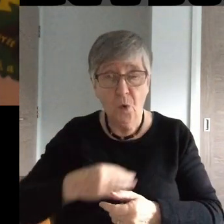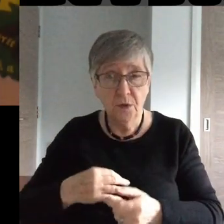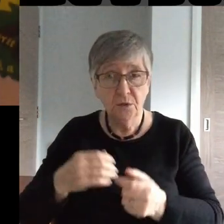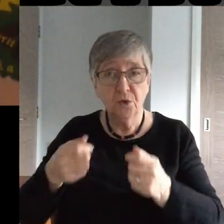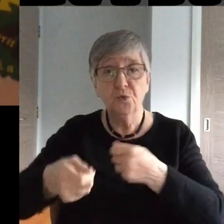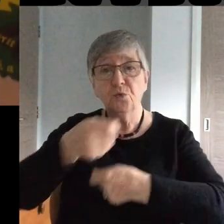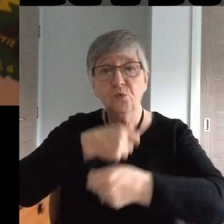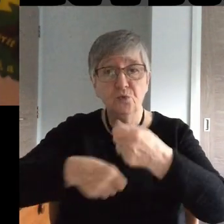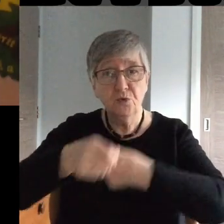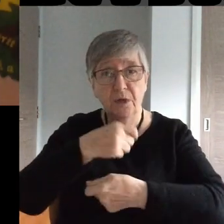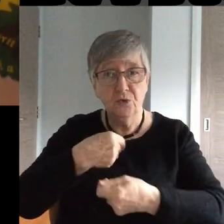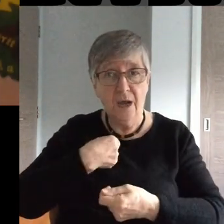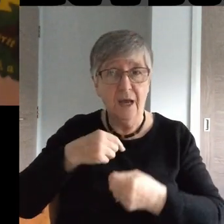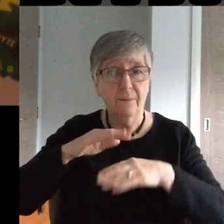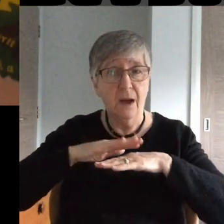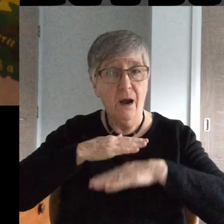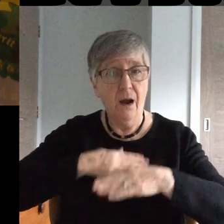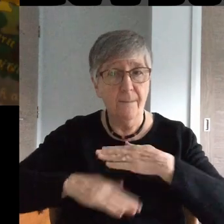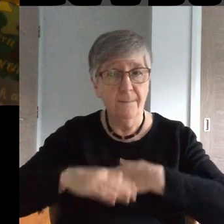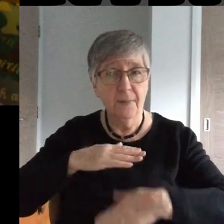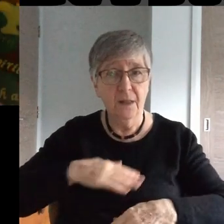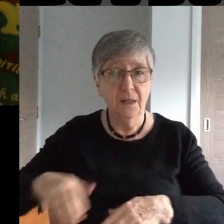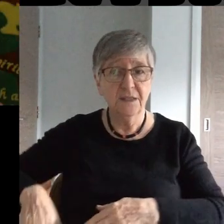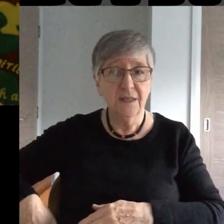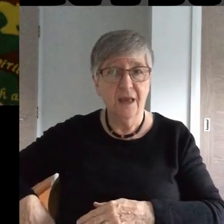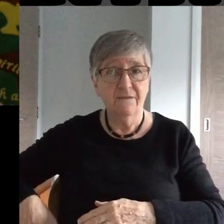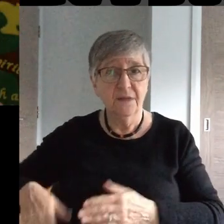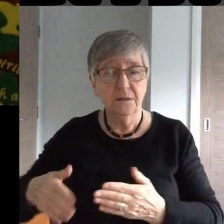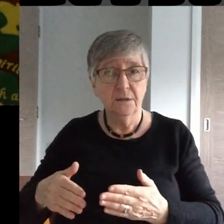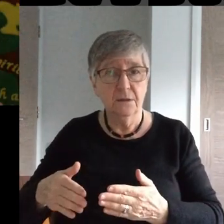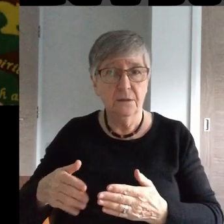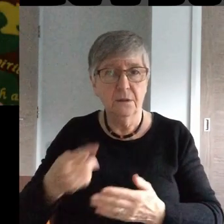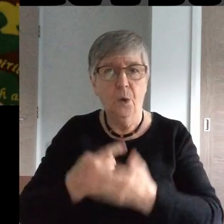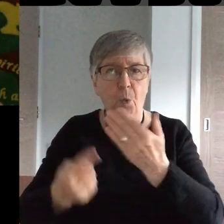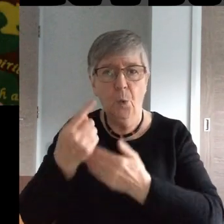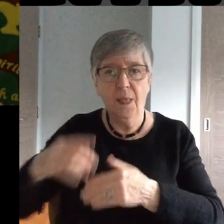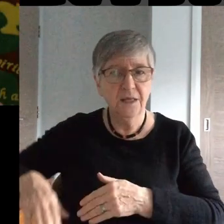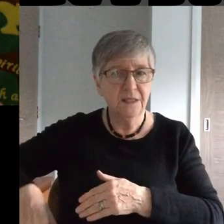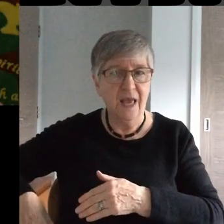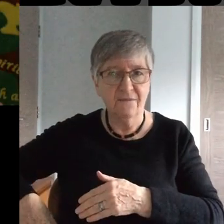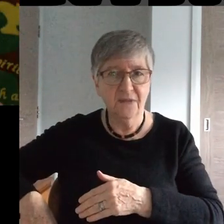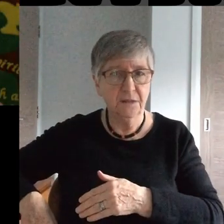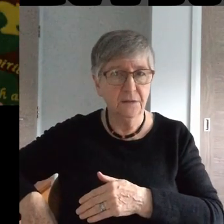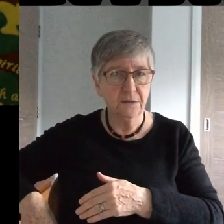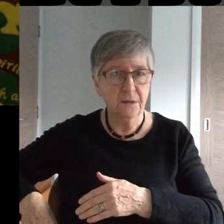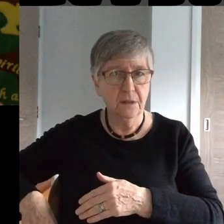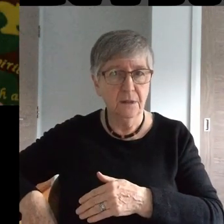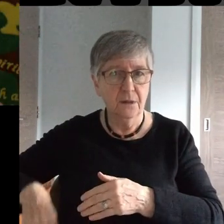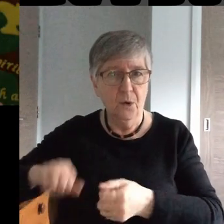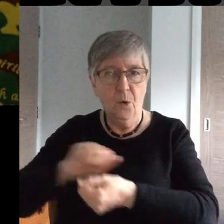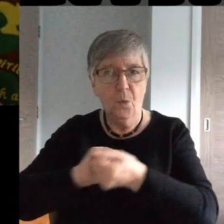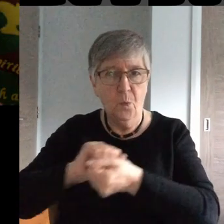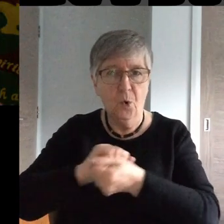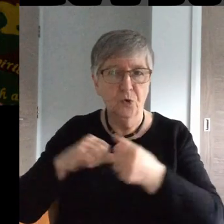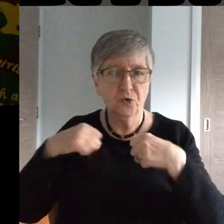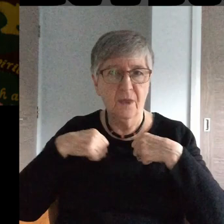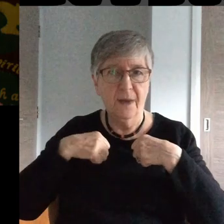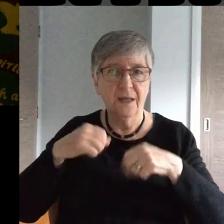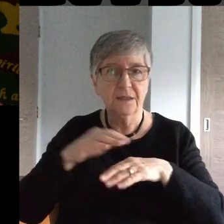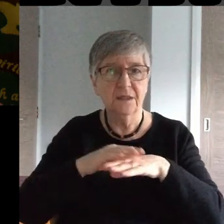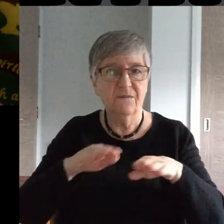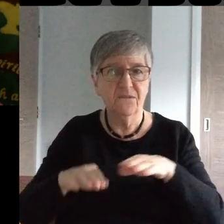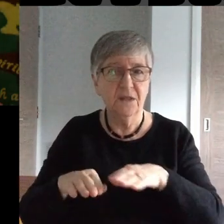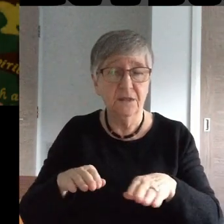take the place of the lowest servant. Only the lowest servants wash their master's feet. Here was the Son of